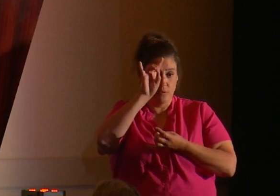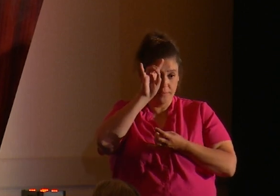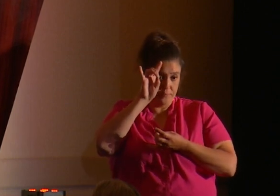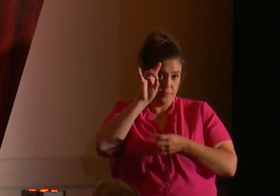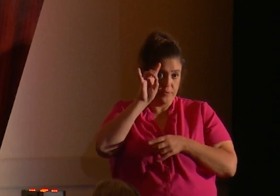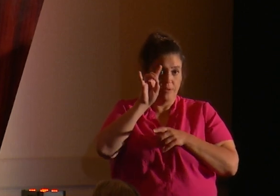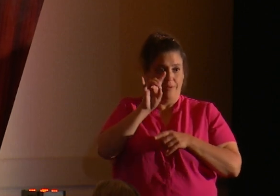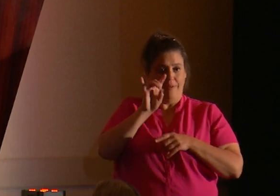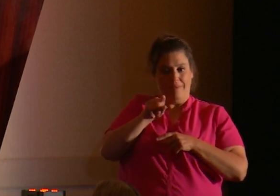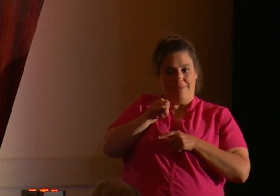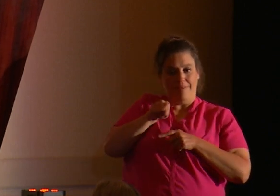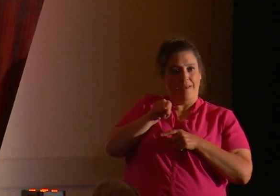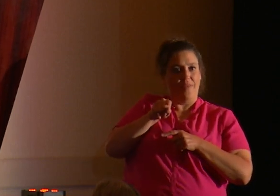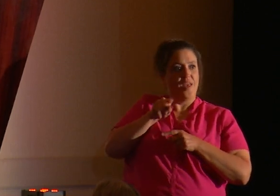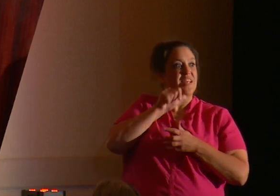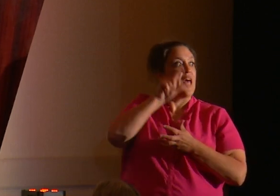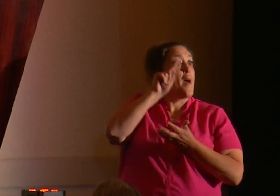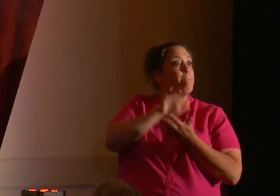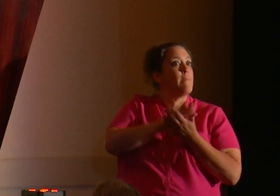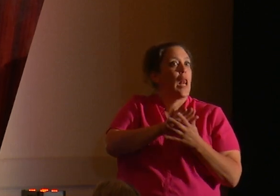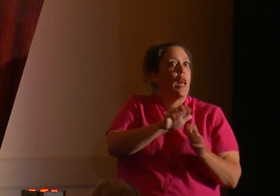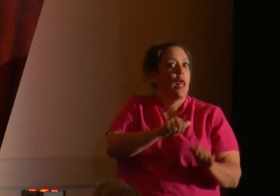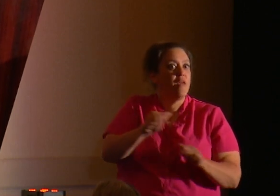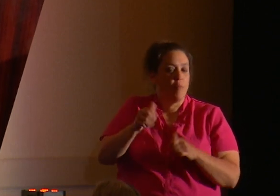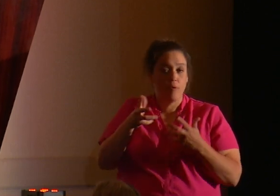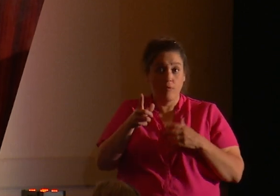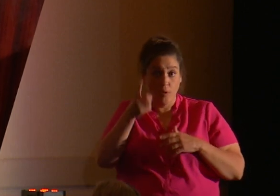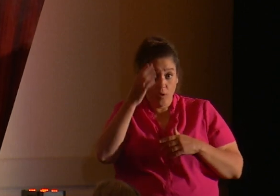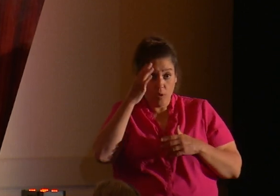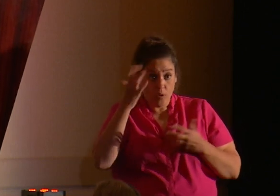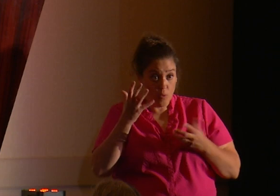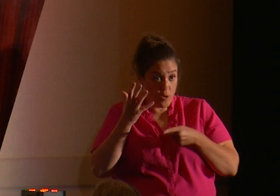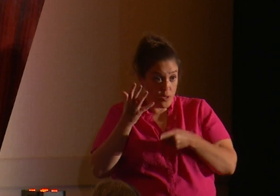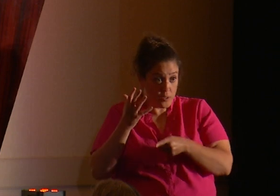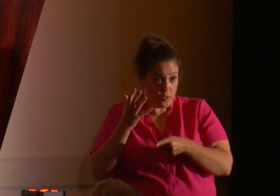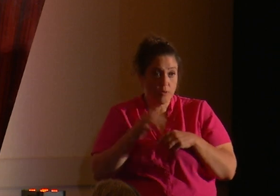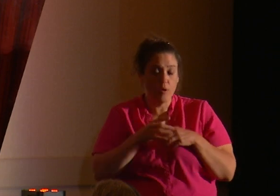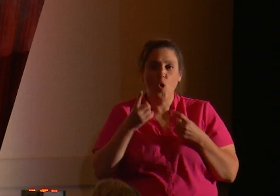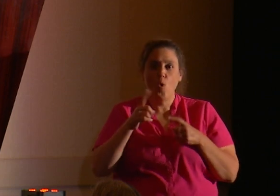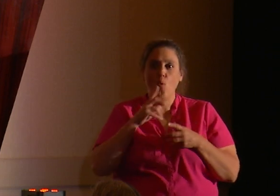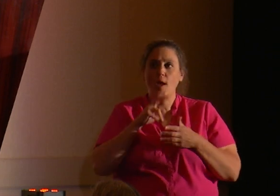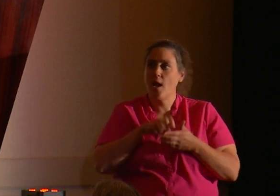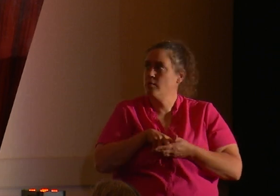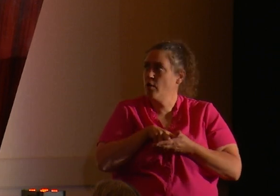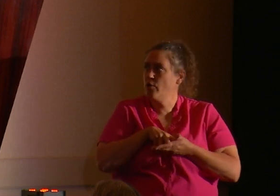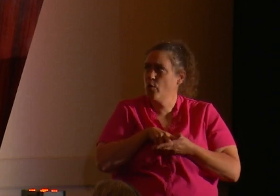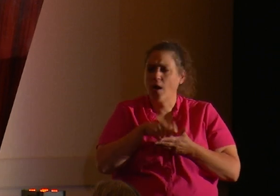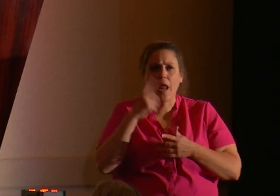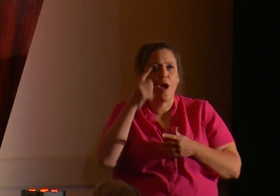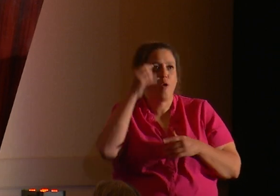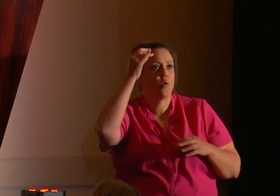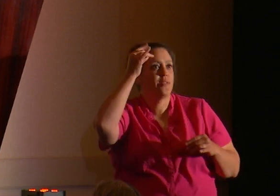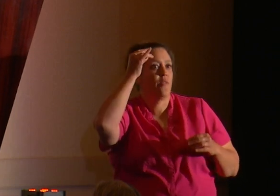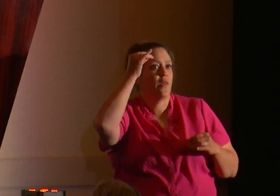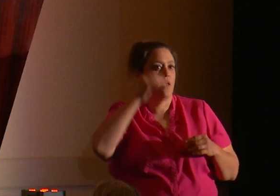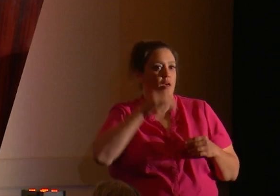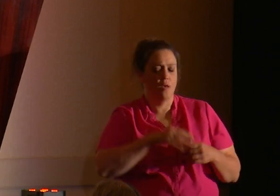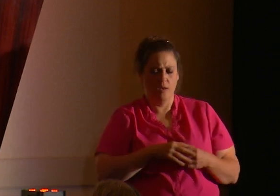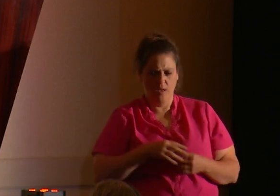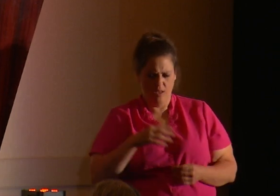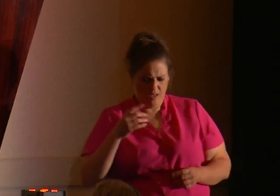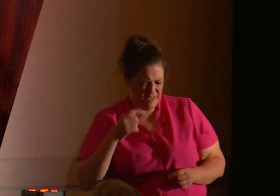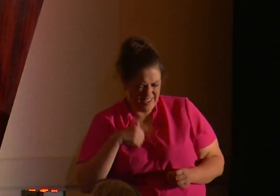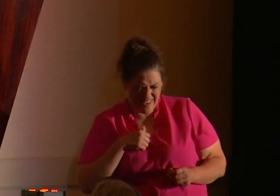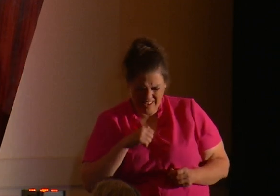That thing is unbelievable. And you know what it is? When I was on the ground, I always was thinking in my mind, you know, I'm